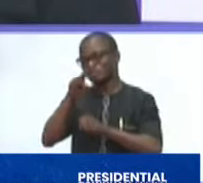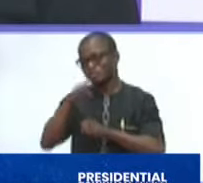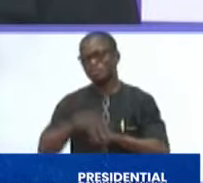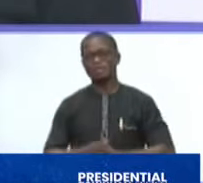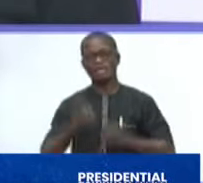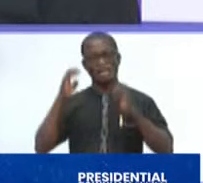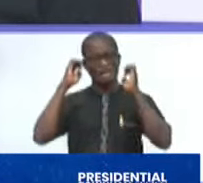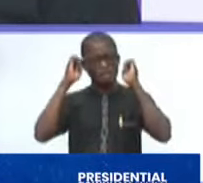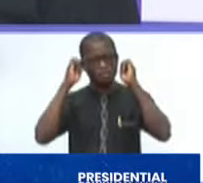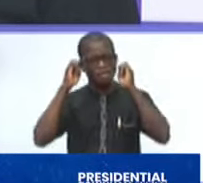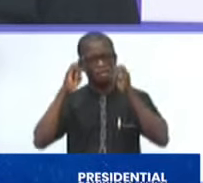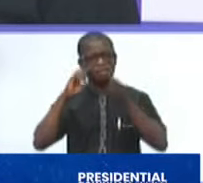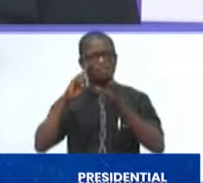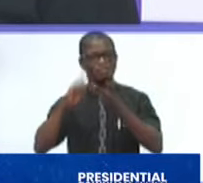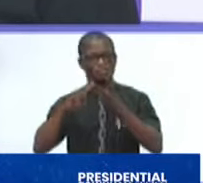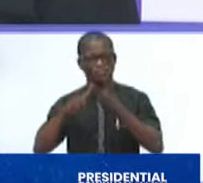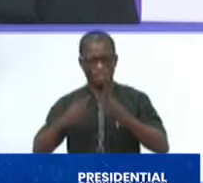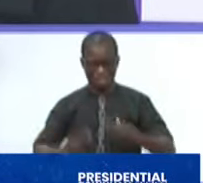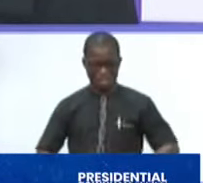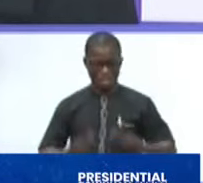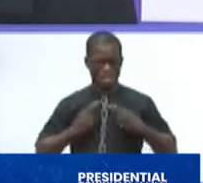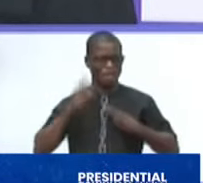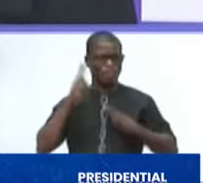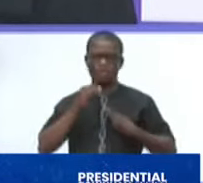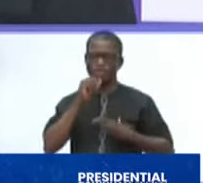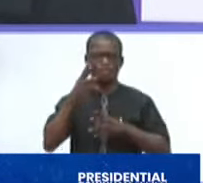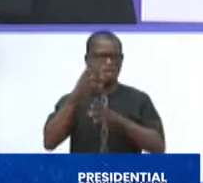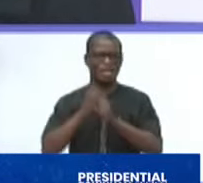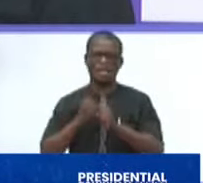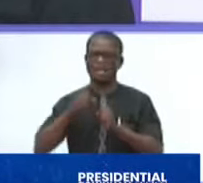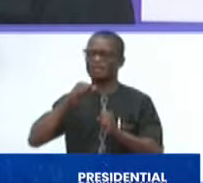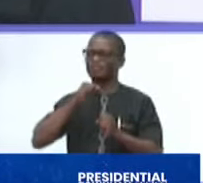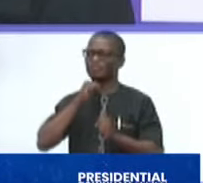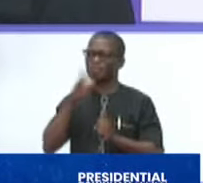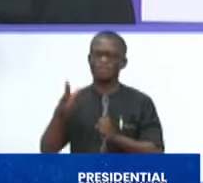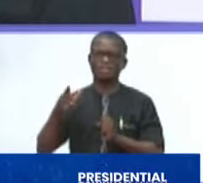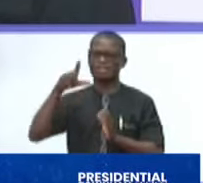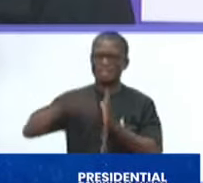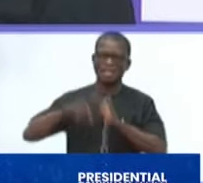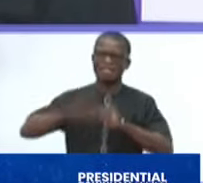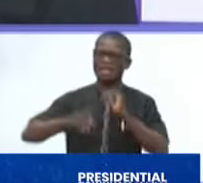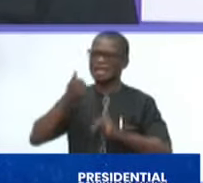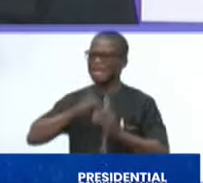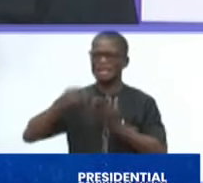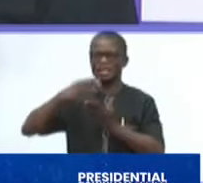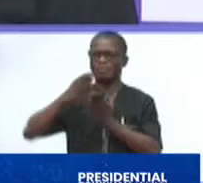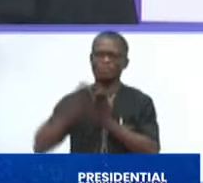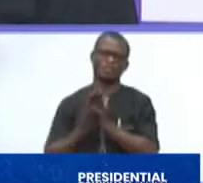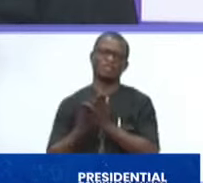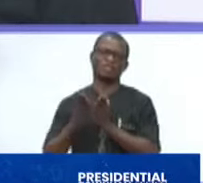health will not receive less than 10% of any budget that I'm part of.